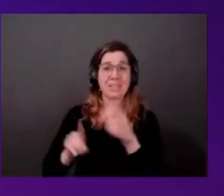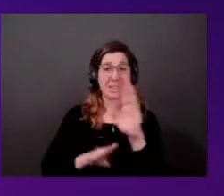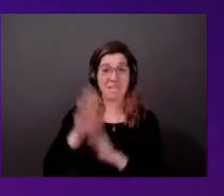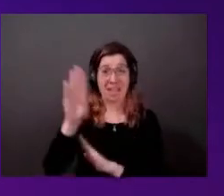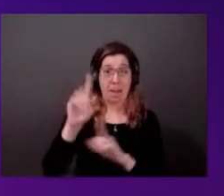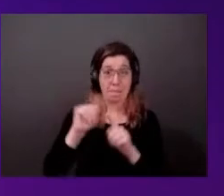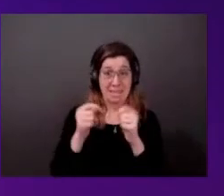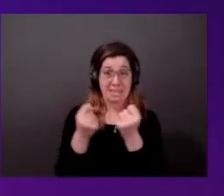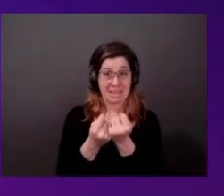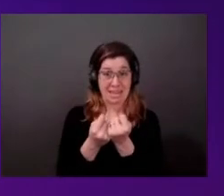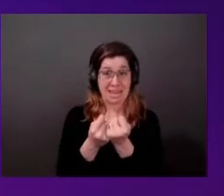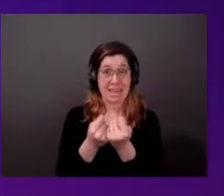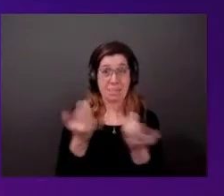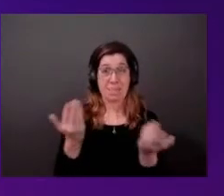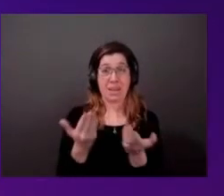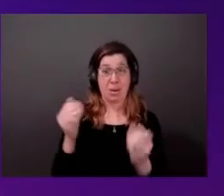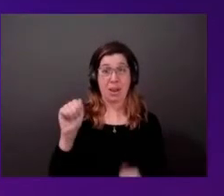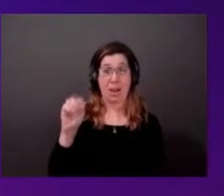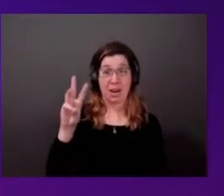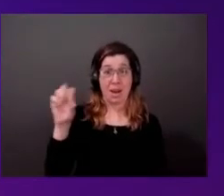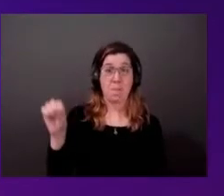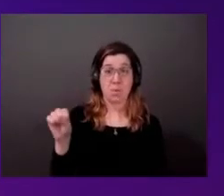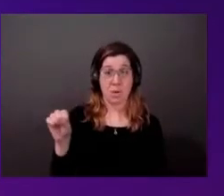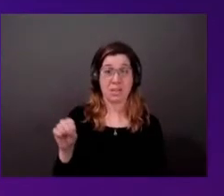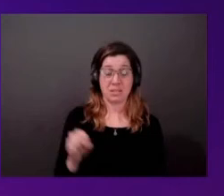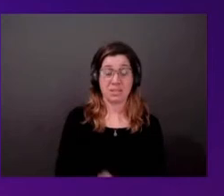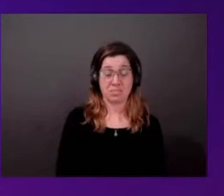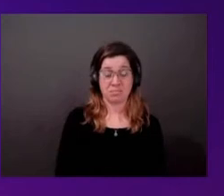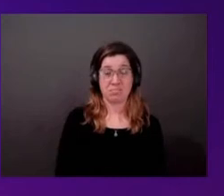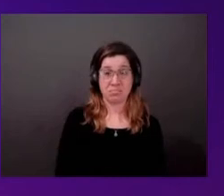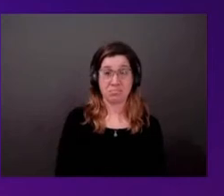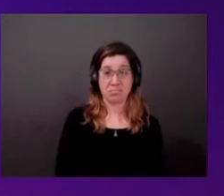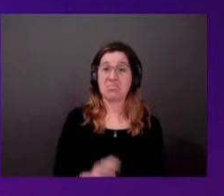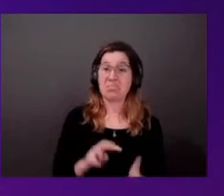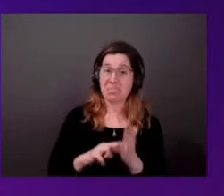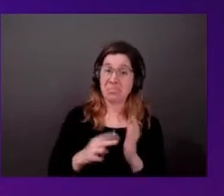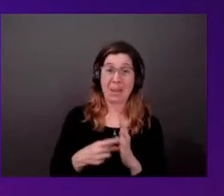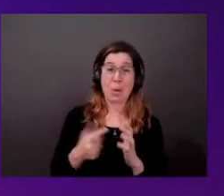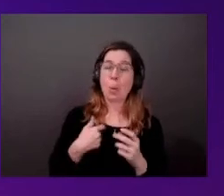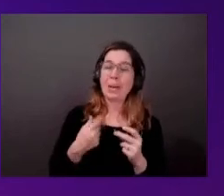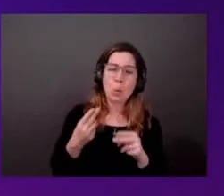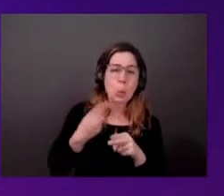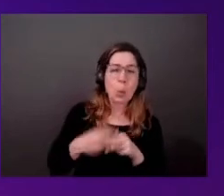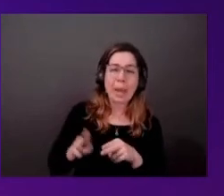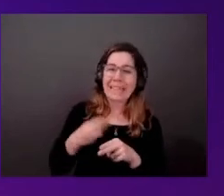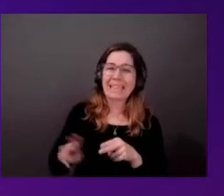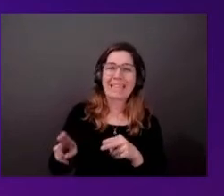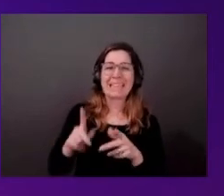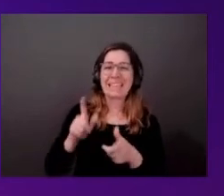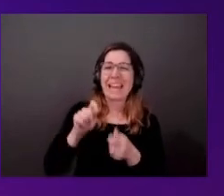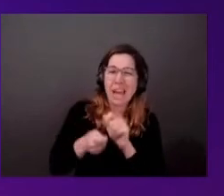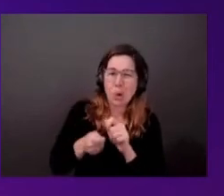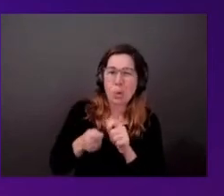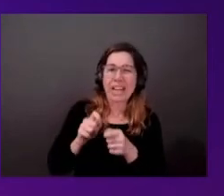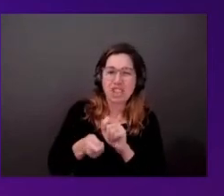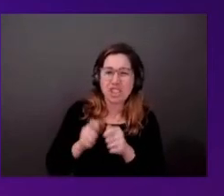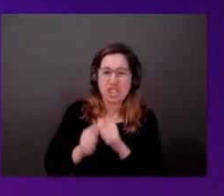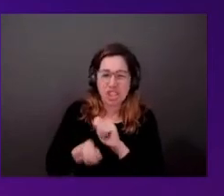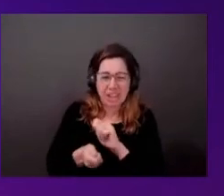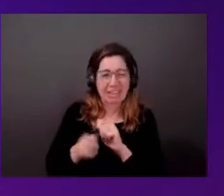at AWS. That we can do quick iterations on the